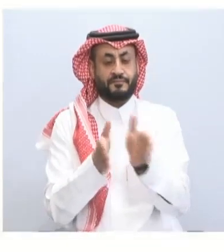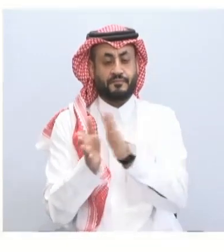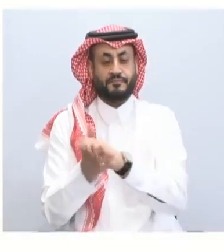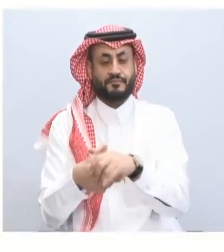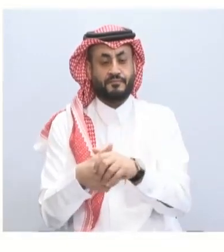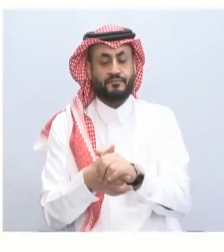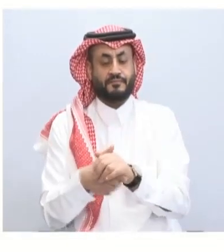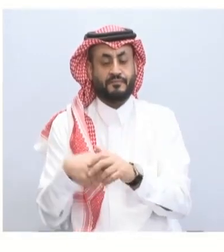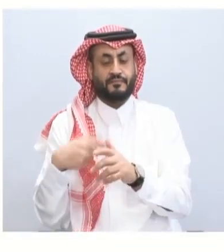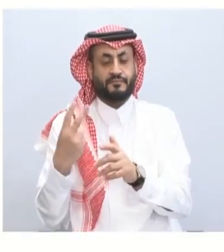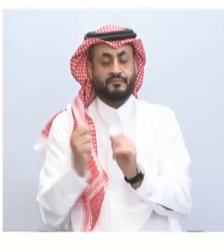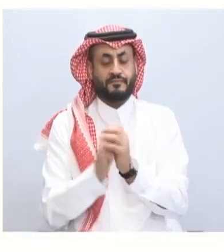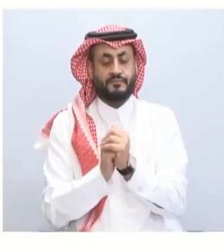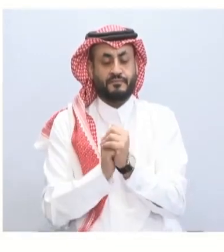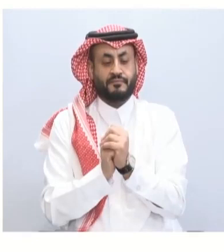part.